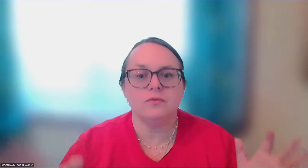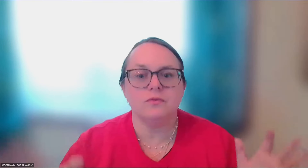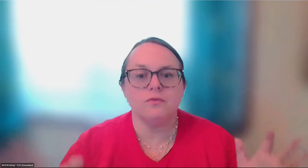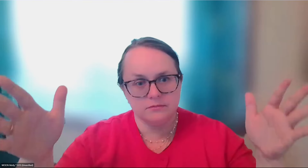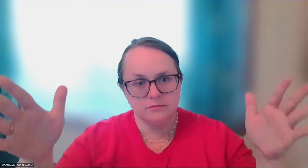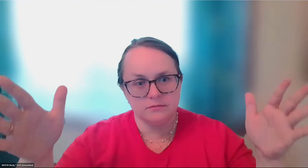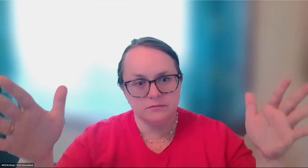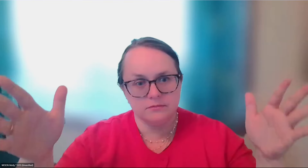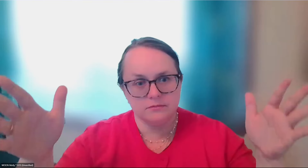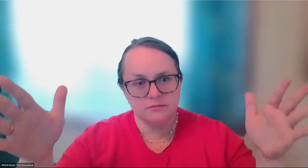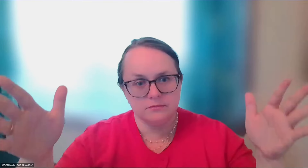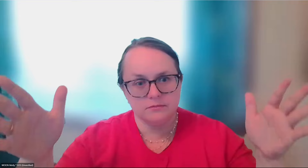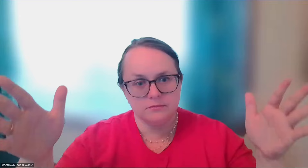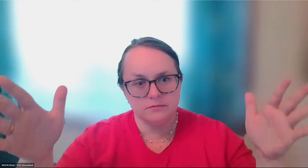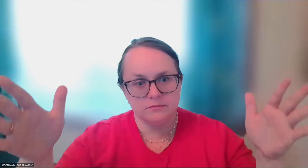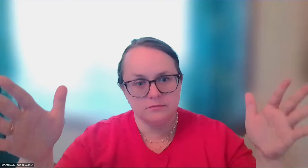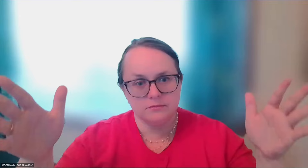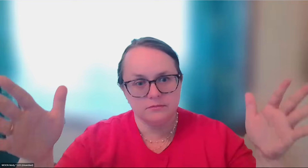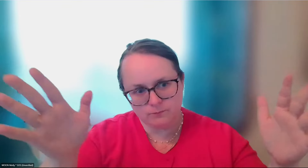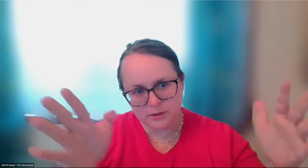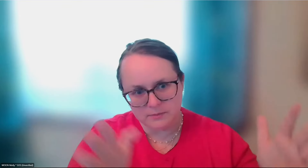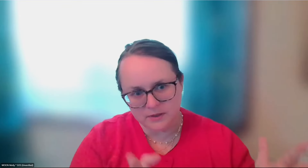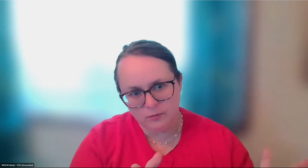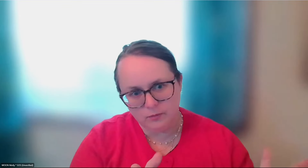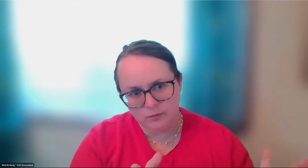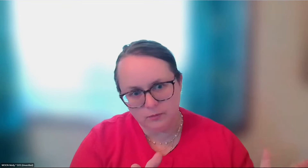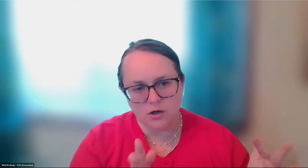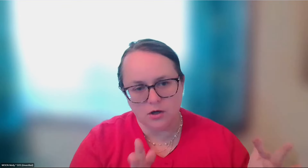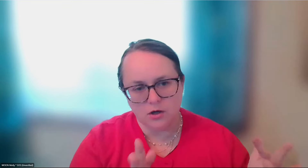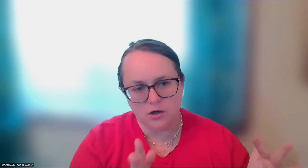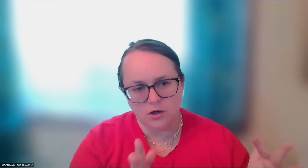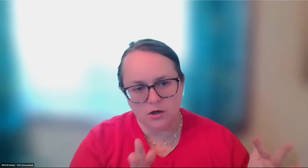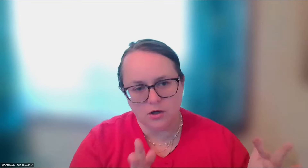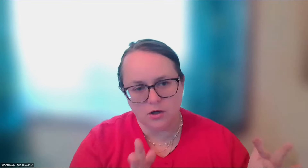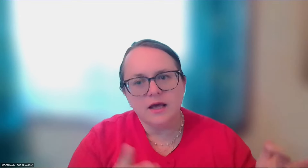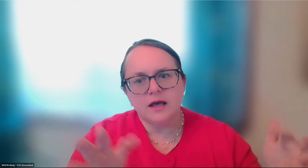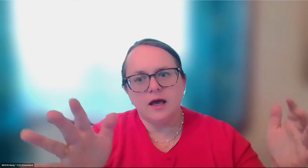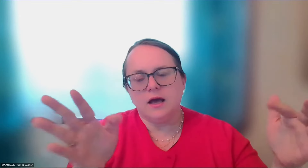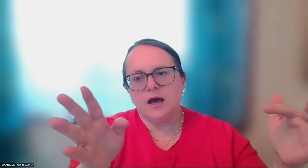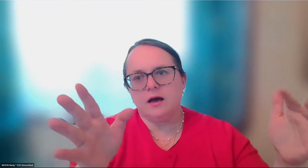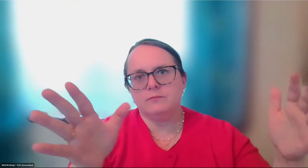that number may shrink based on that preliminary work that our clerks do.